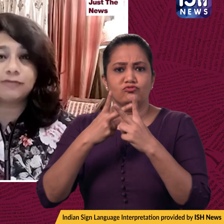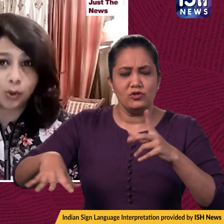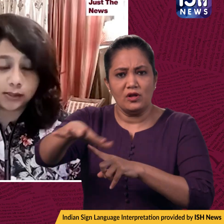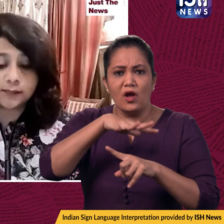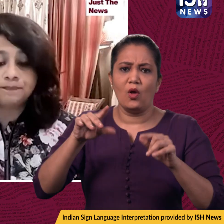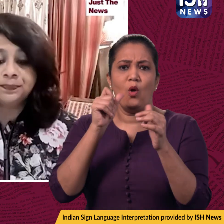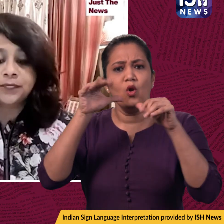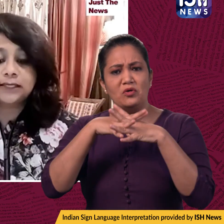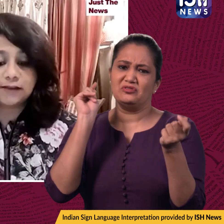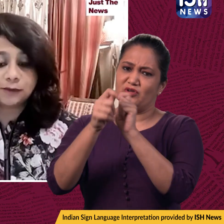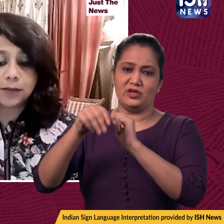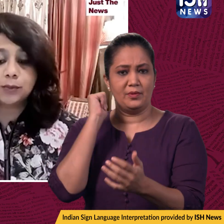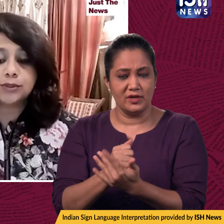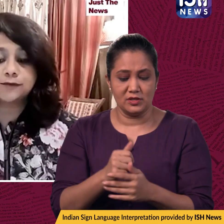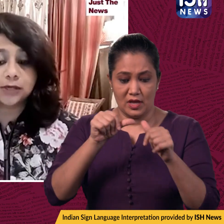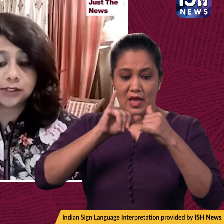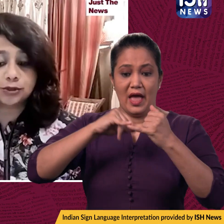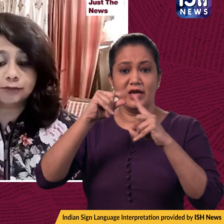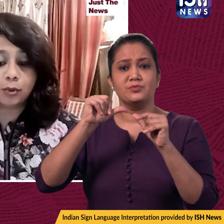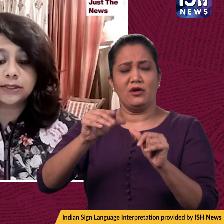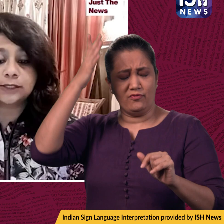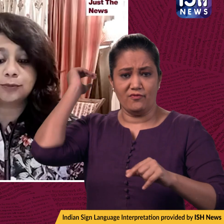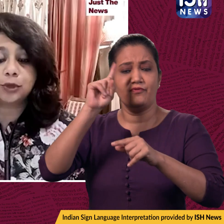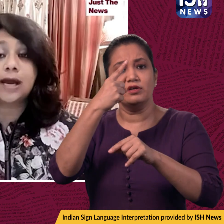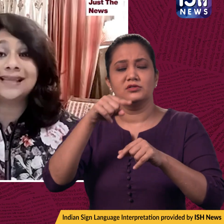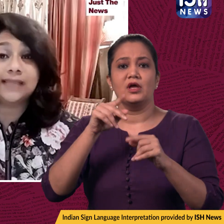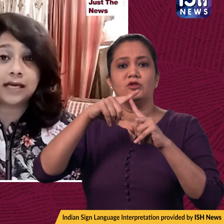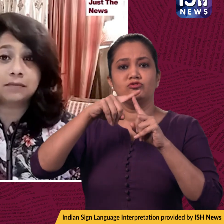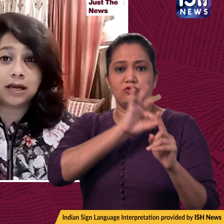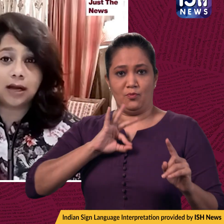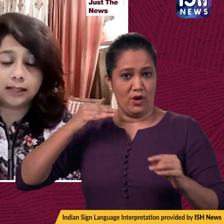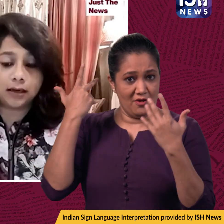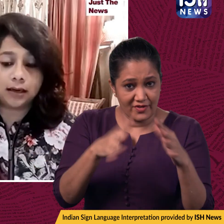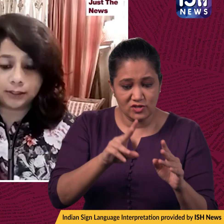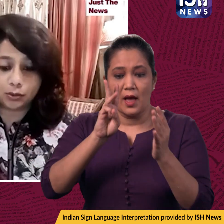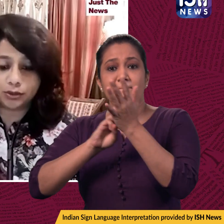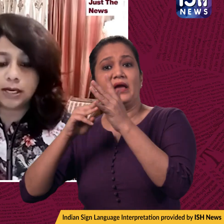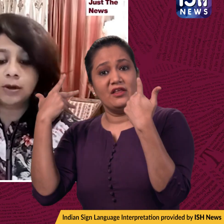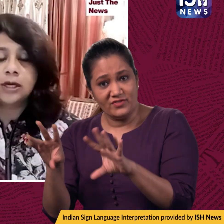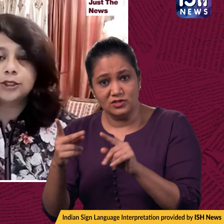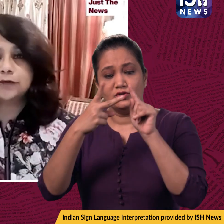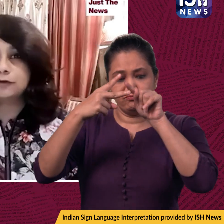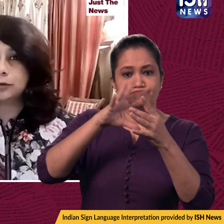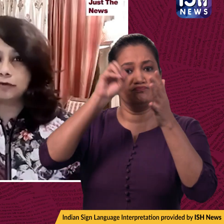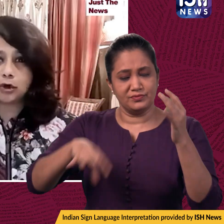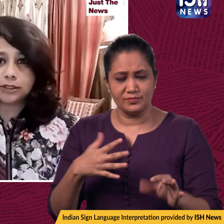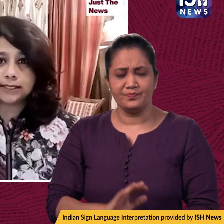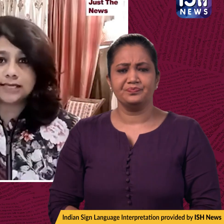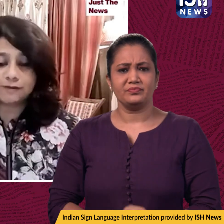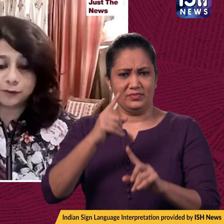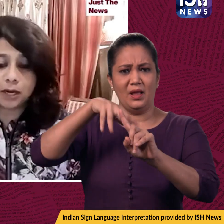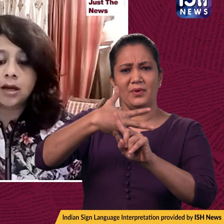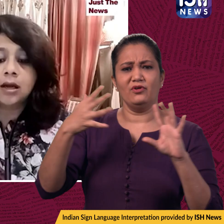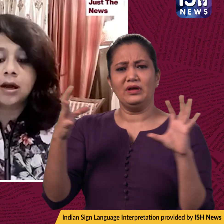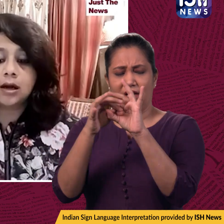imposition of laws. The AFSPA was first revoked in Tripura and then in Meghalaya, end quote. Now, to give you a bit of a